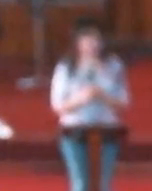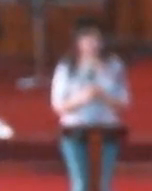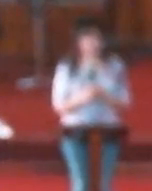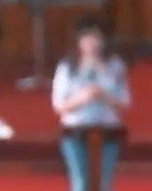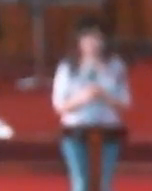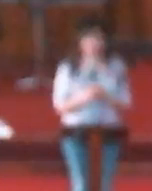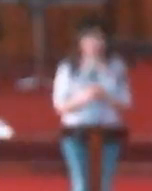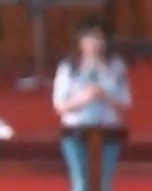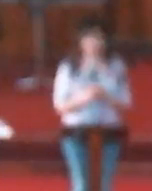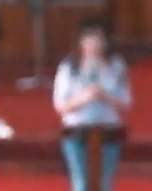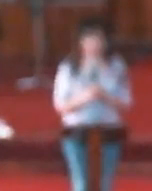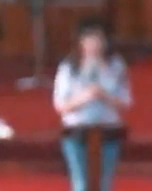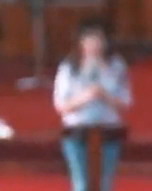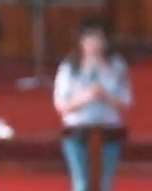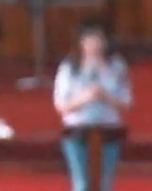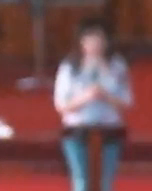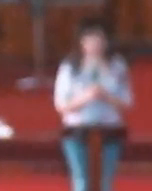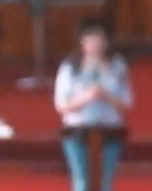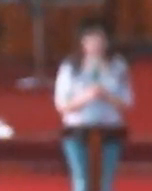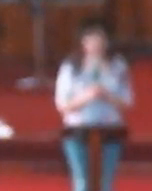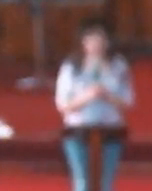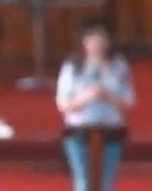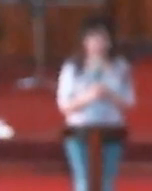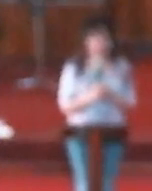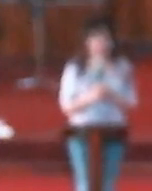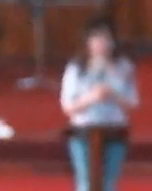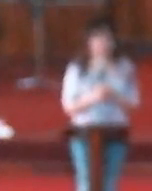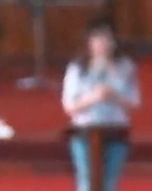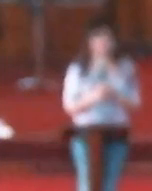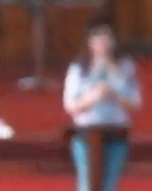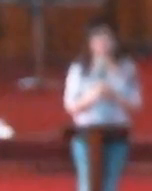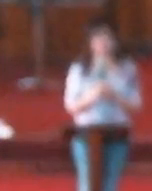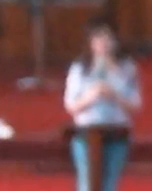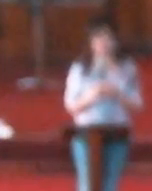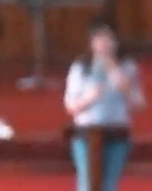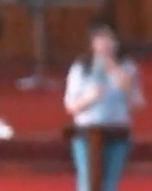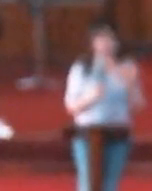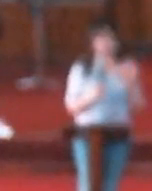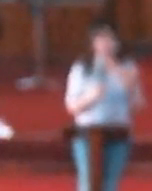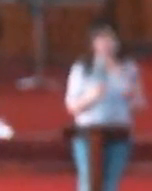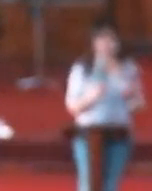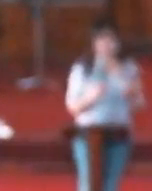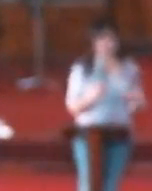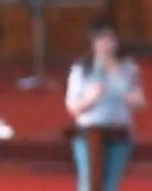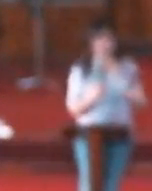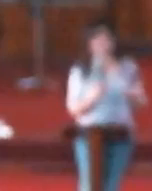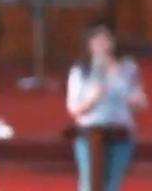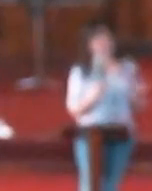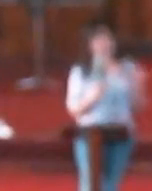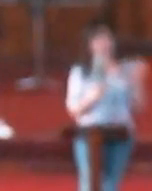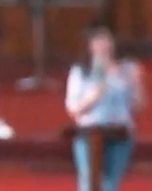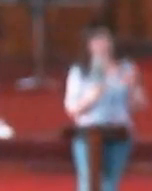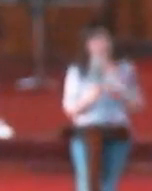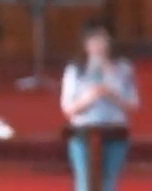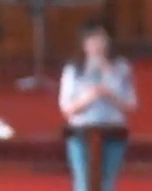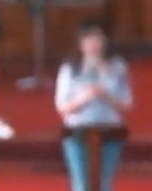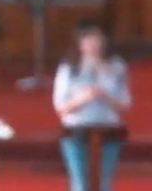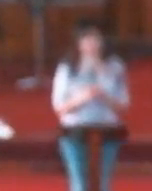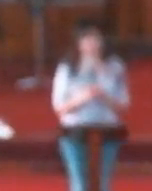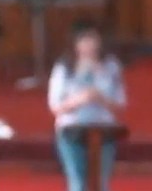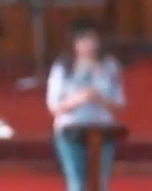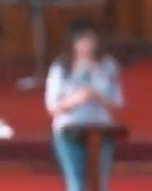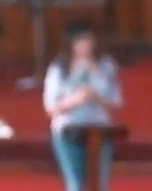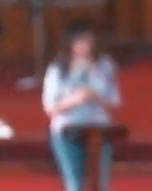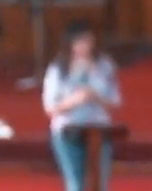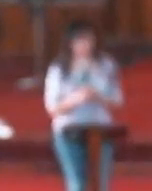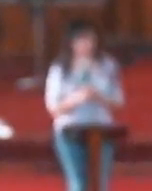podemos hacer mal con nuestra lengua, y por eso esta serie. And we can do a lot of damage with our tongues. That's why we have this teaching.